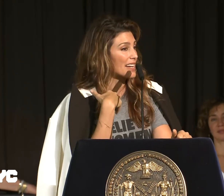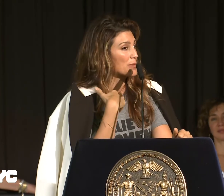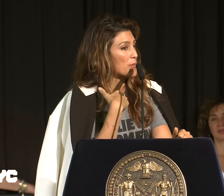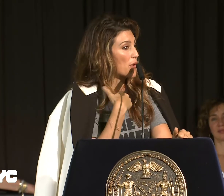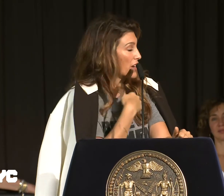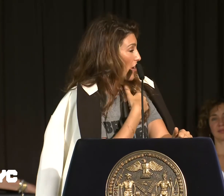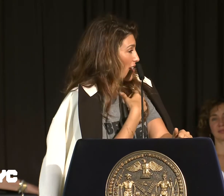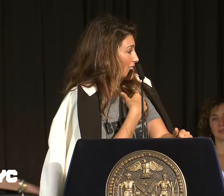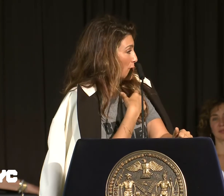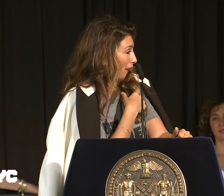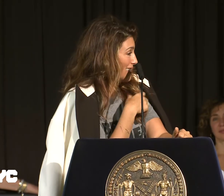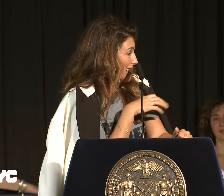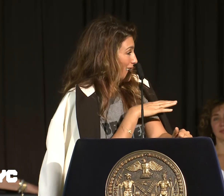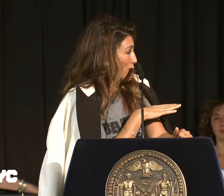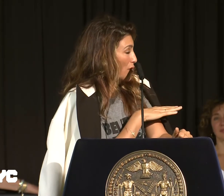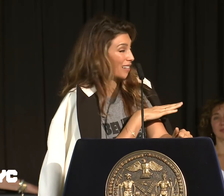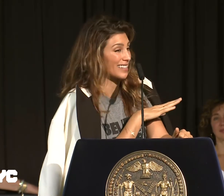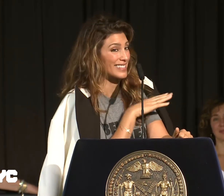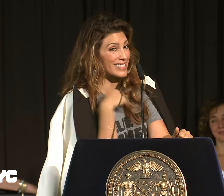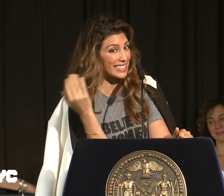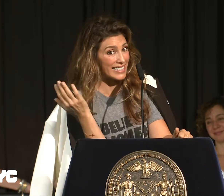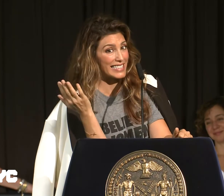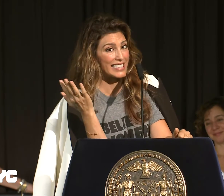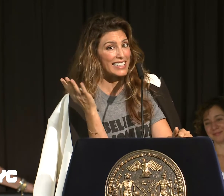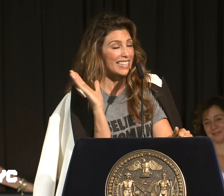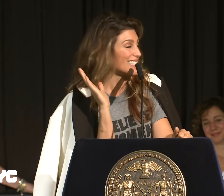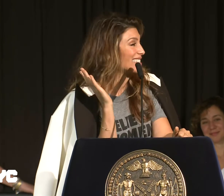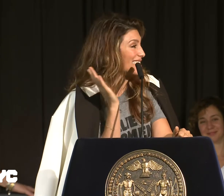have to say, Spumoni Gardens Pizza in Brooklyn is